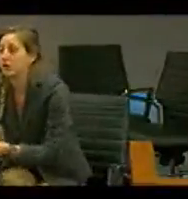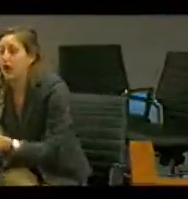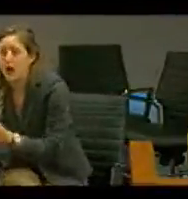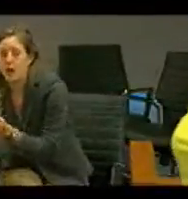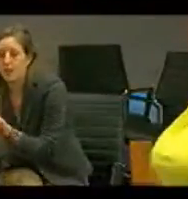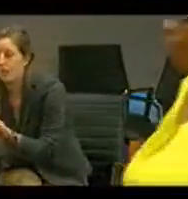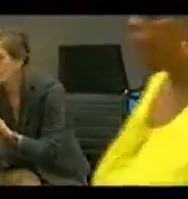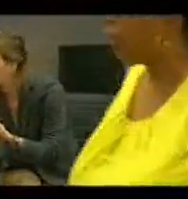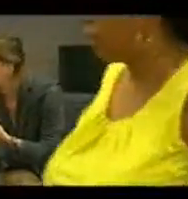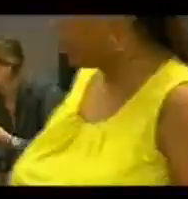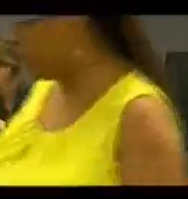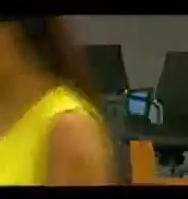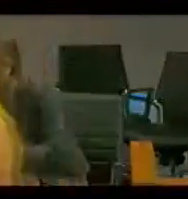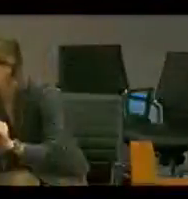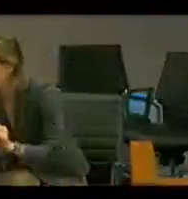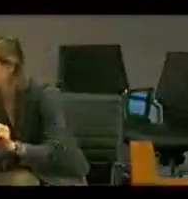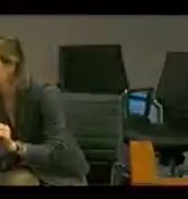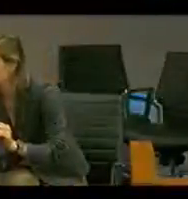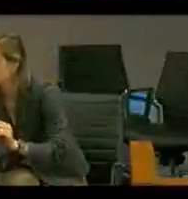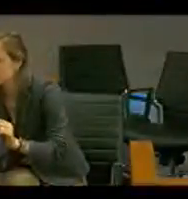How are you?